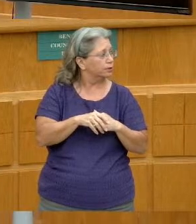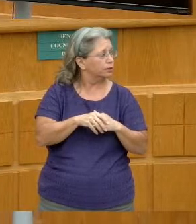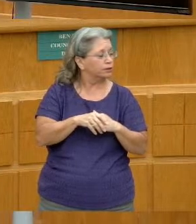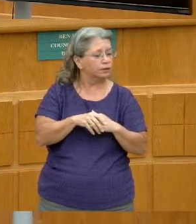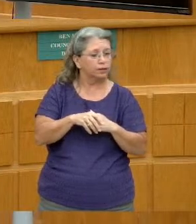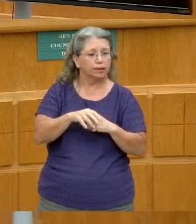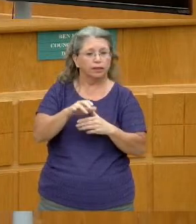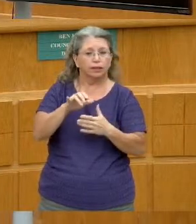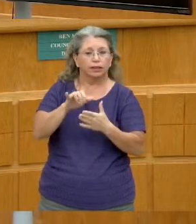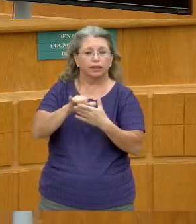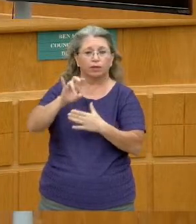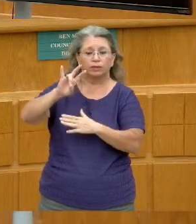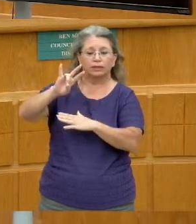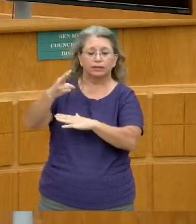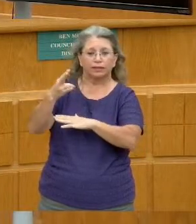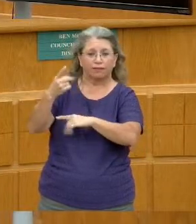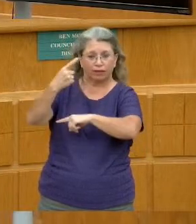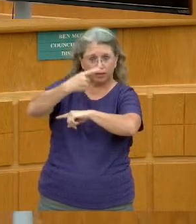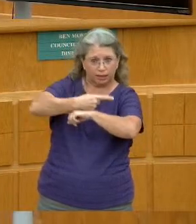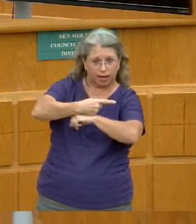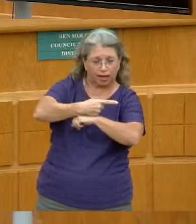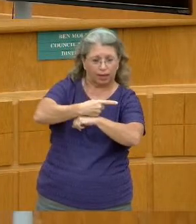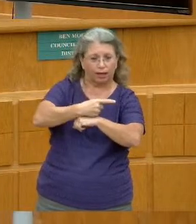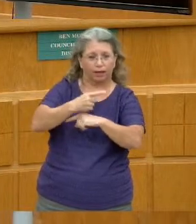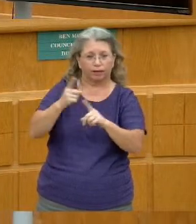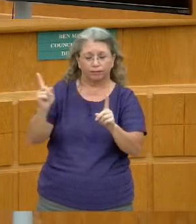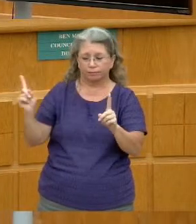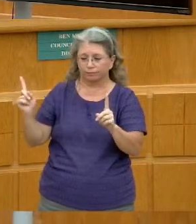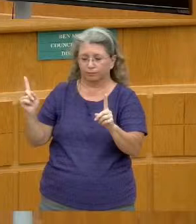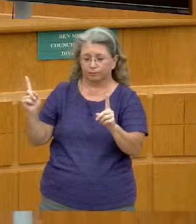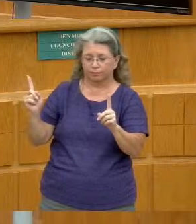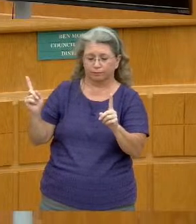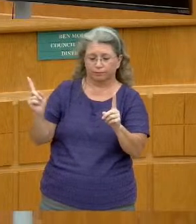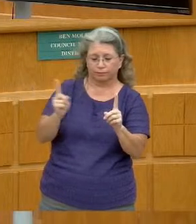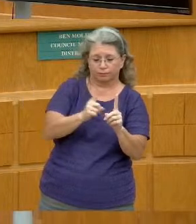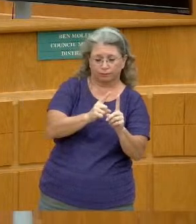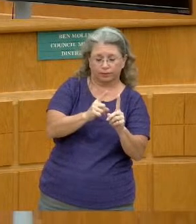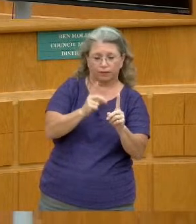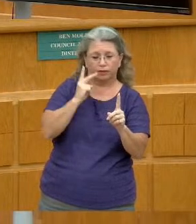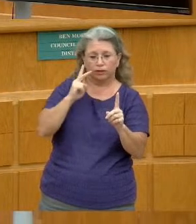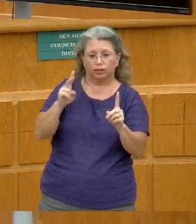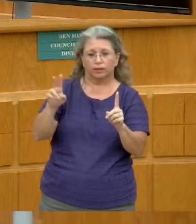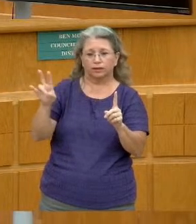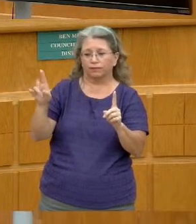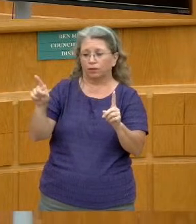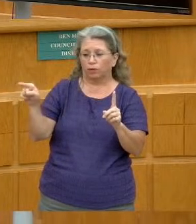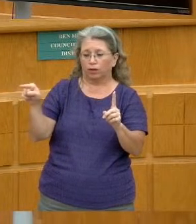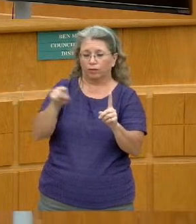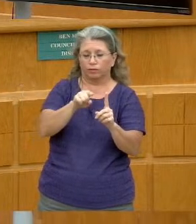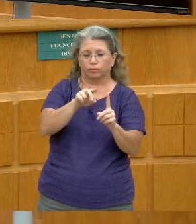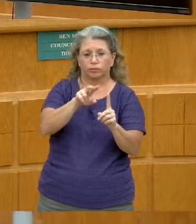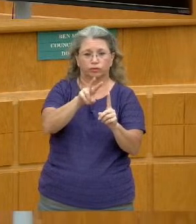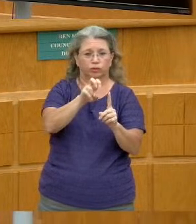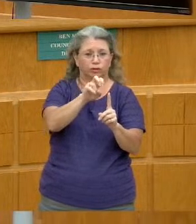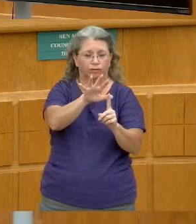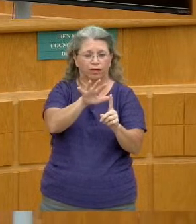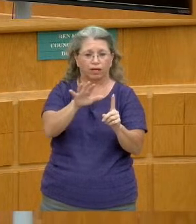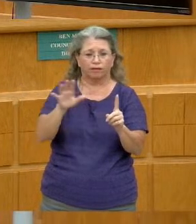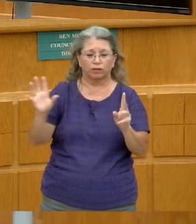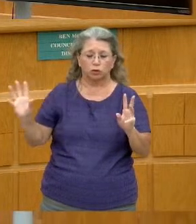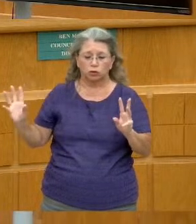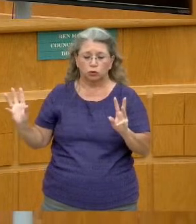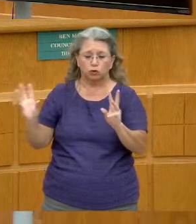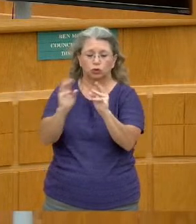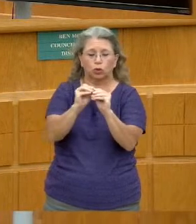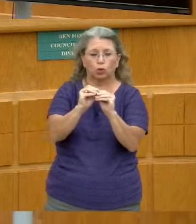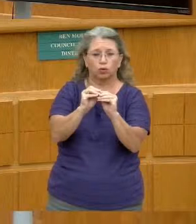That was the seventh day. So if you look at the 71 through the 205, the total amount of cases in the last 7 days